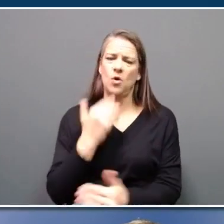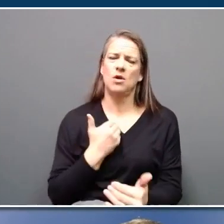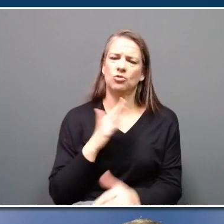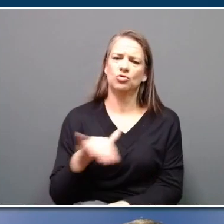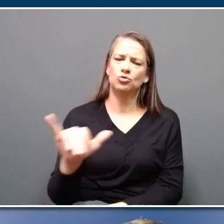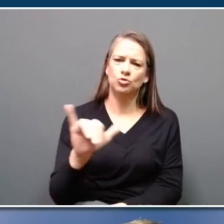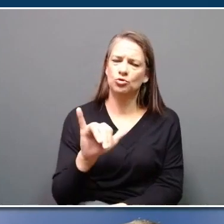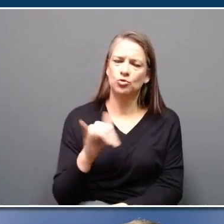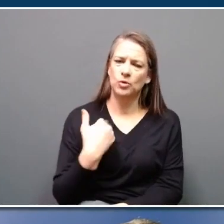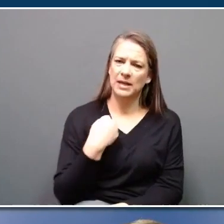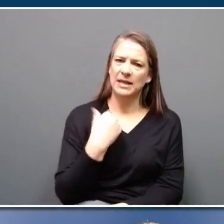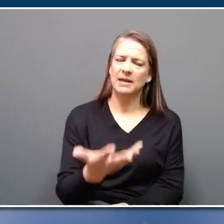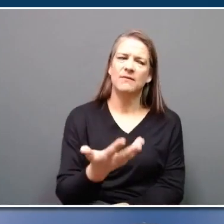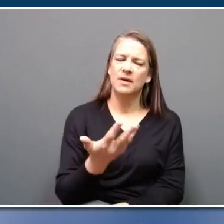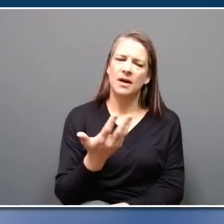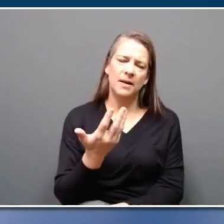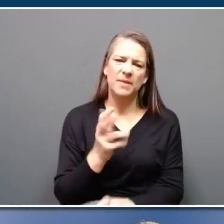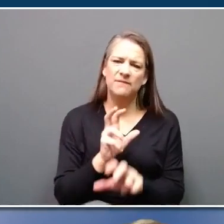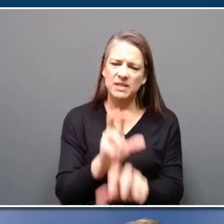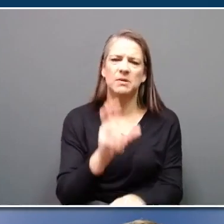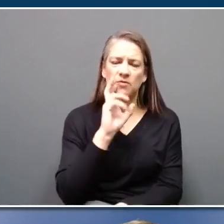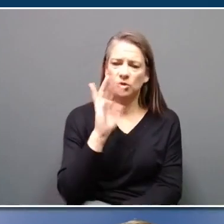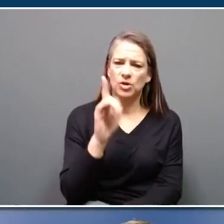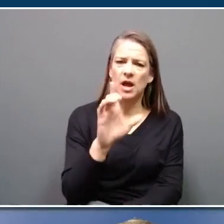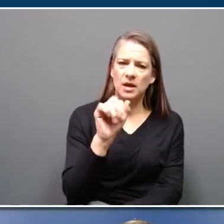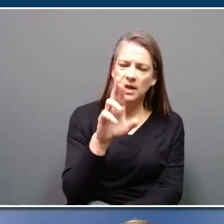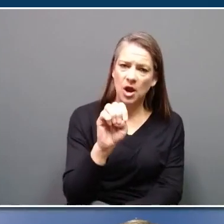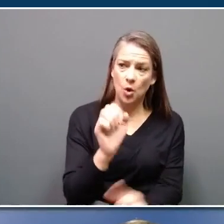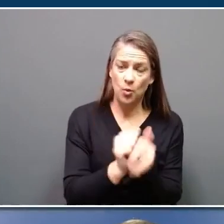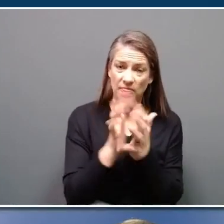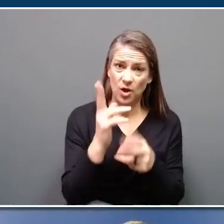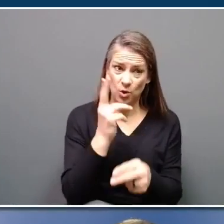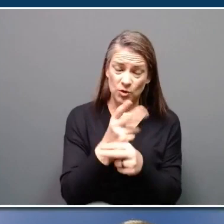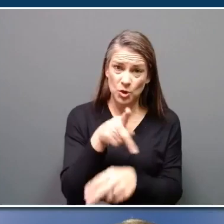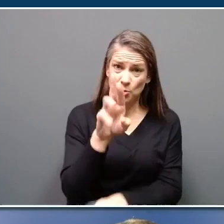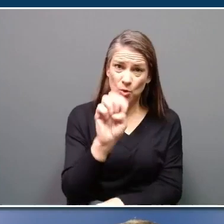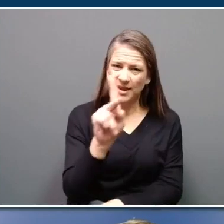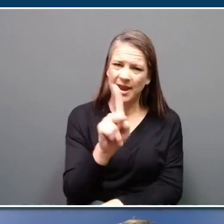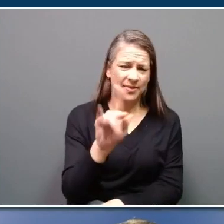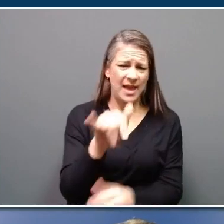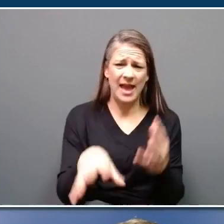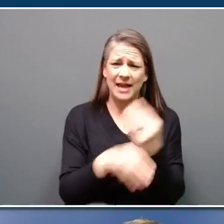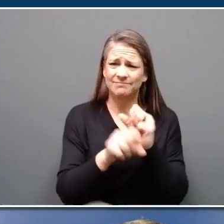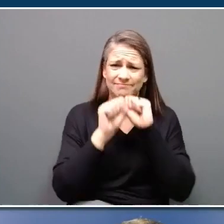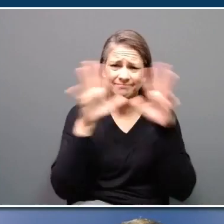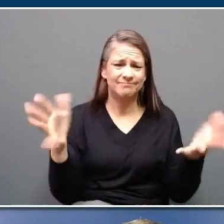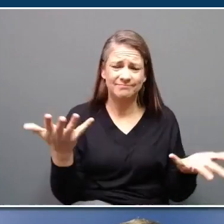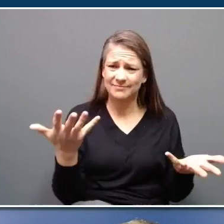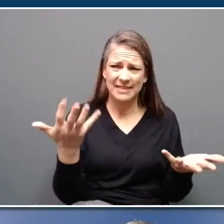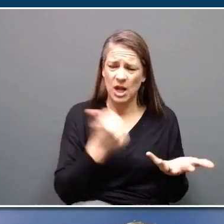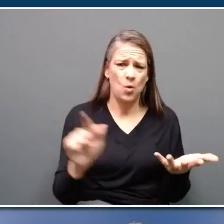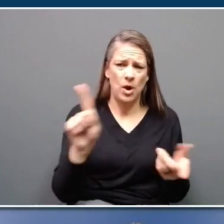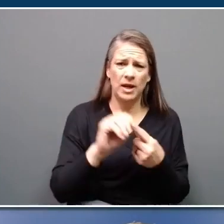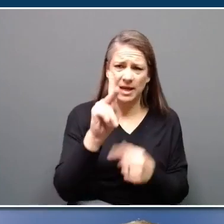giving a blanket investment in child care without universal pre-K is not going to add one child care slot anywhere in Kentucky.